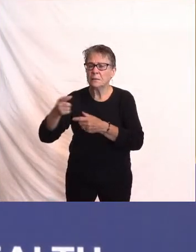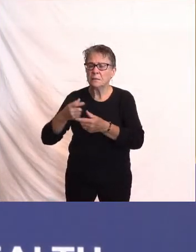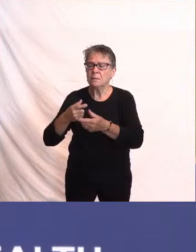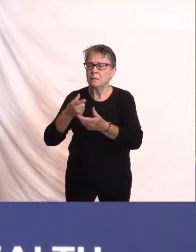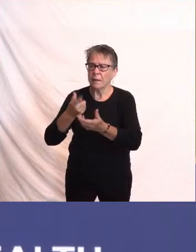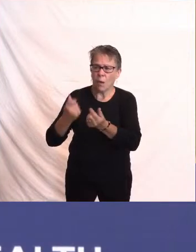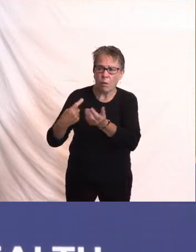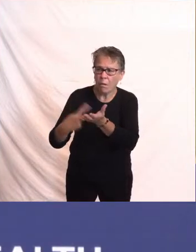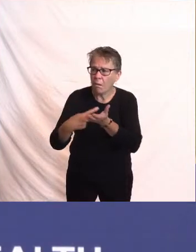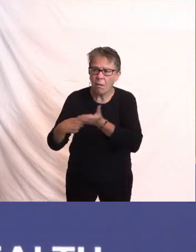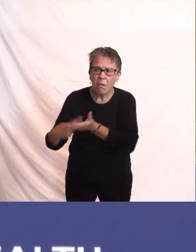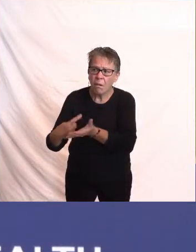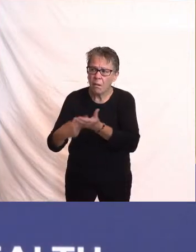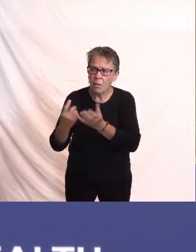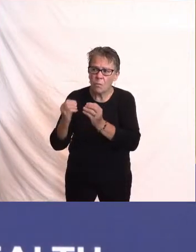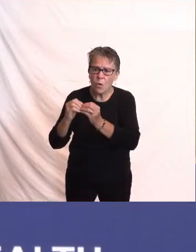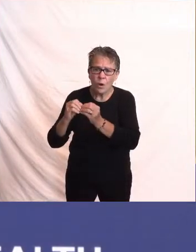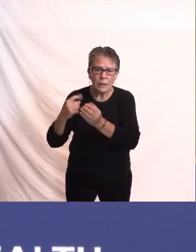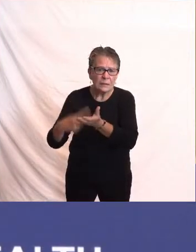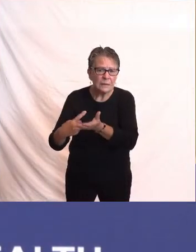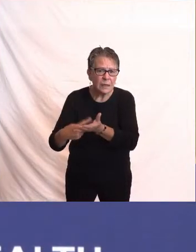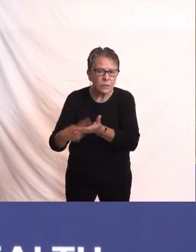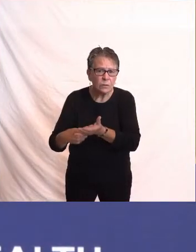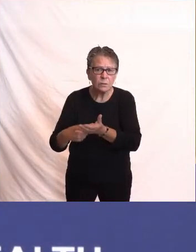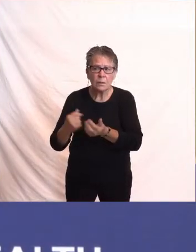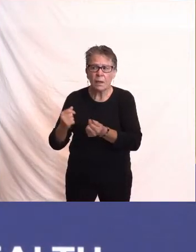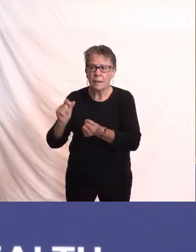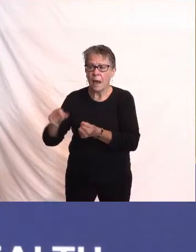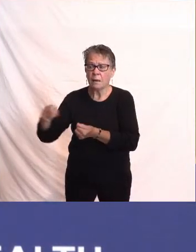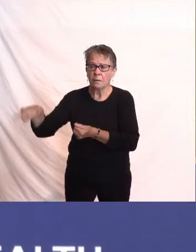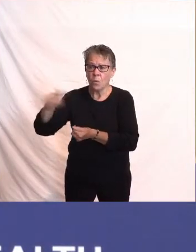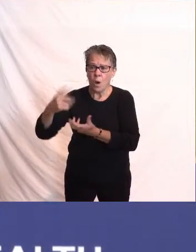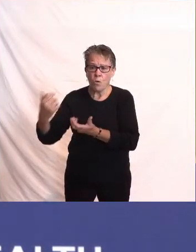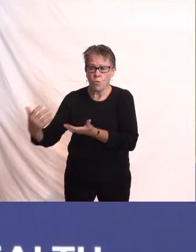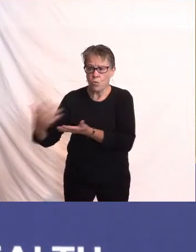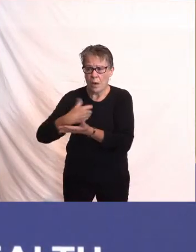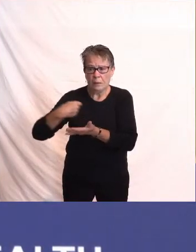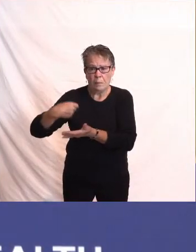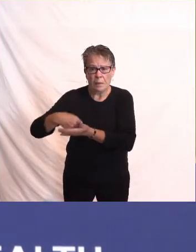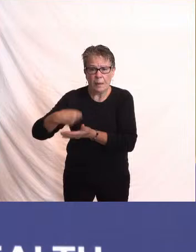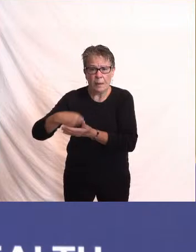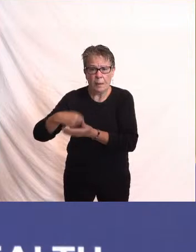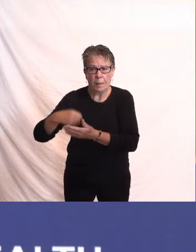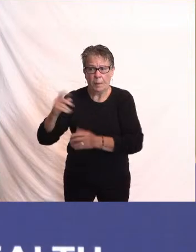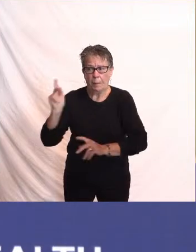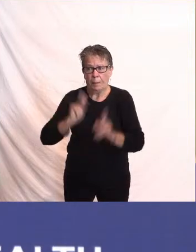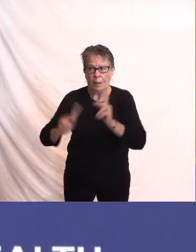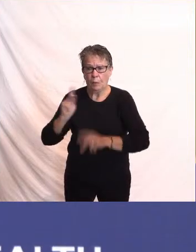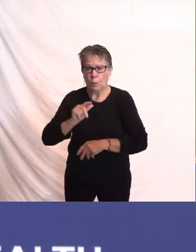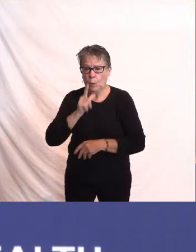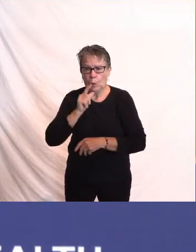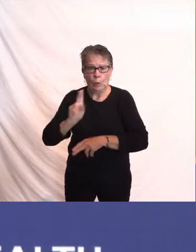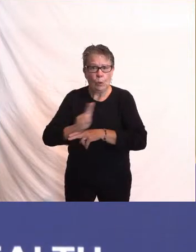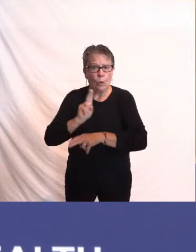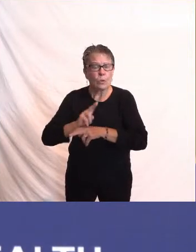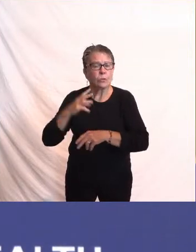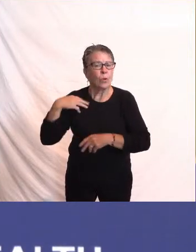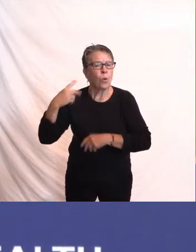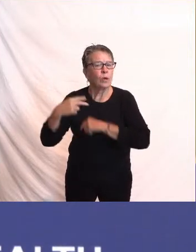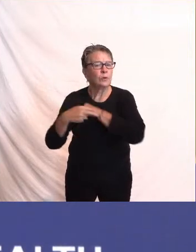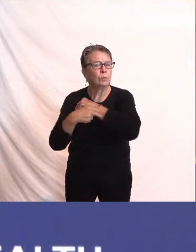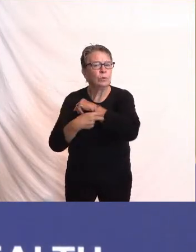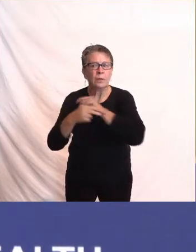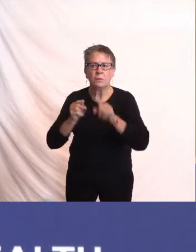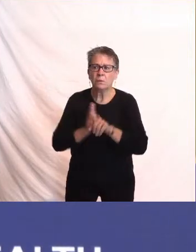money, particularly given the infrastructure needs of the region, we think it's rightful to ask that some amount of that